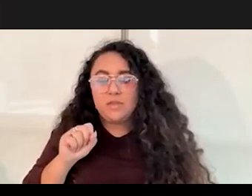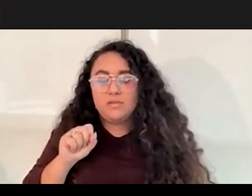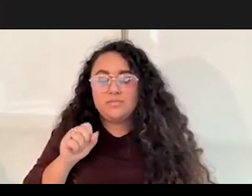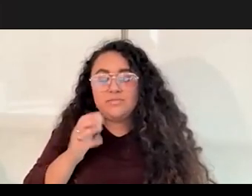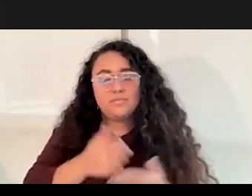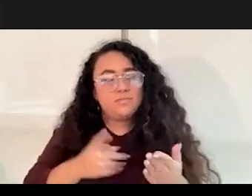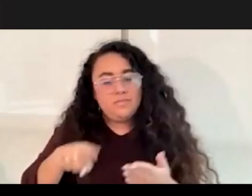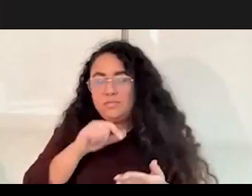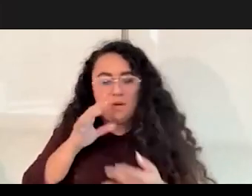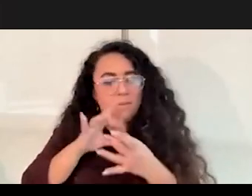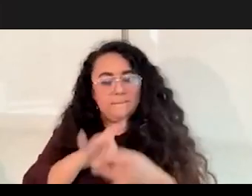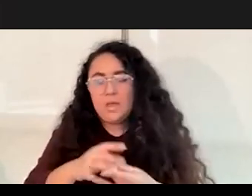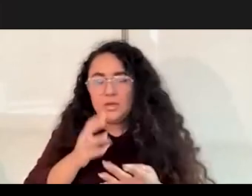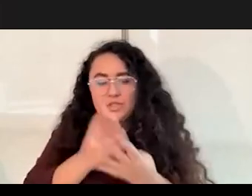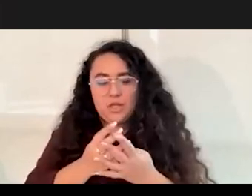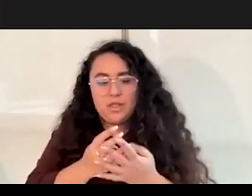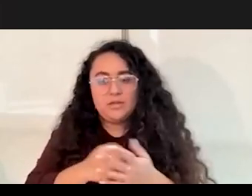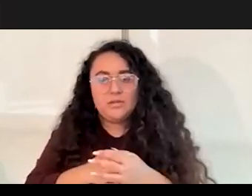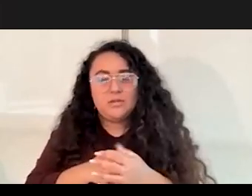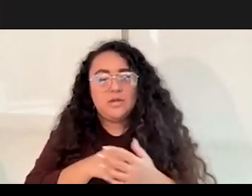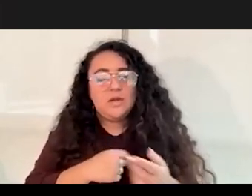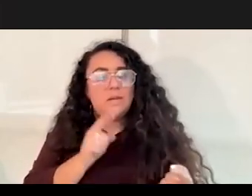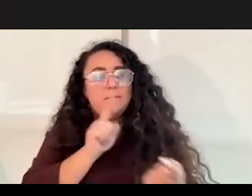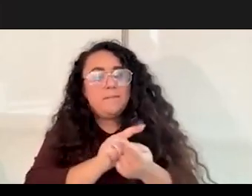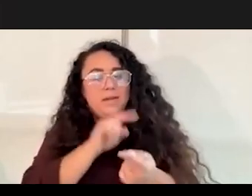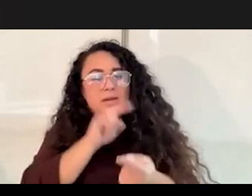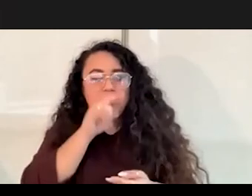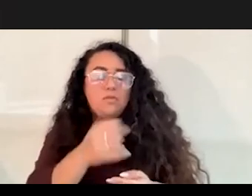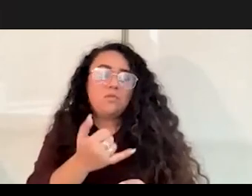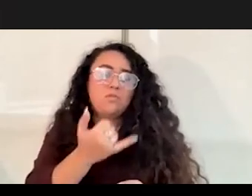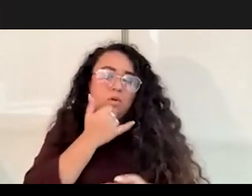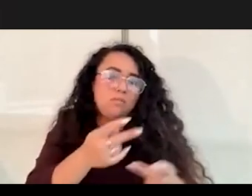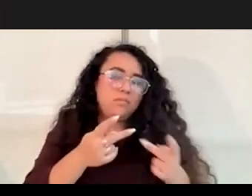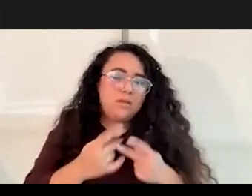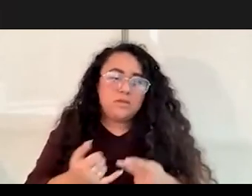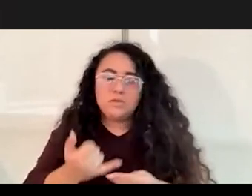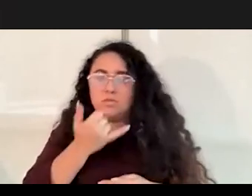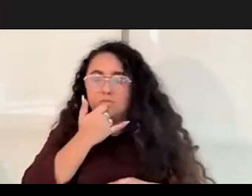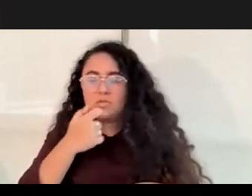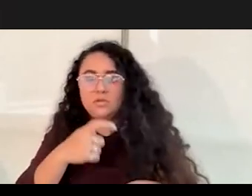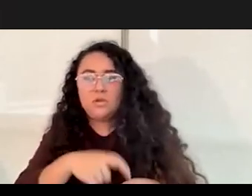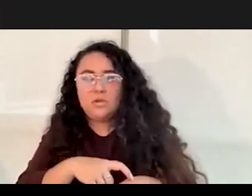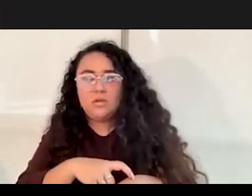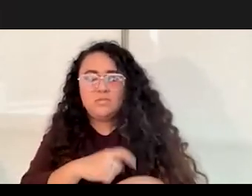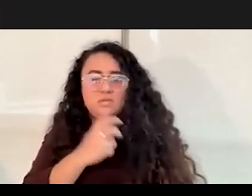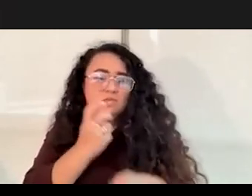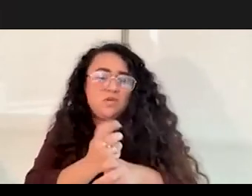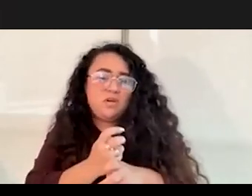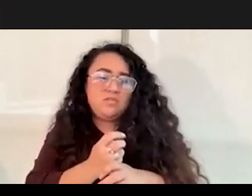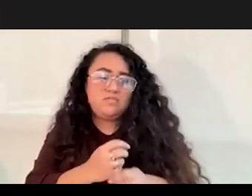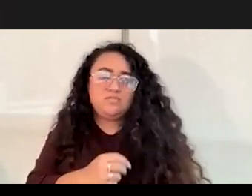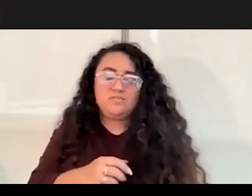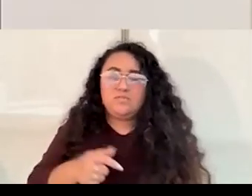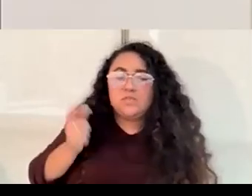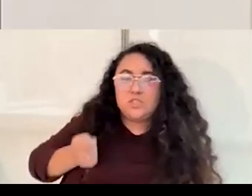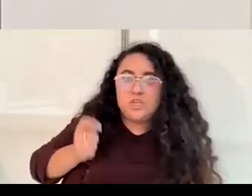there. I met a kid who just was in the wrong place, wrong time, and it was hard. Okay.